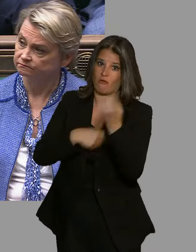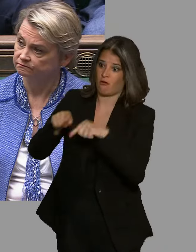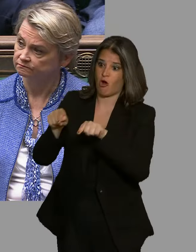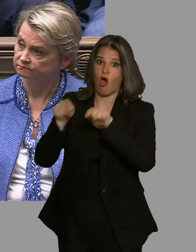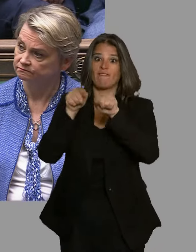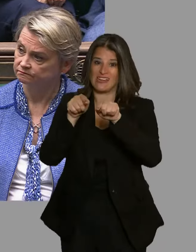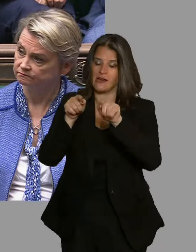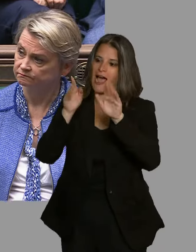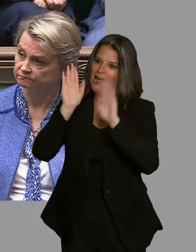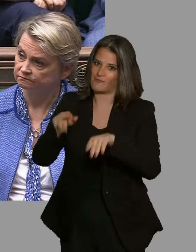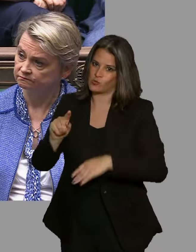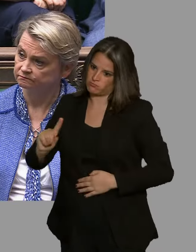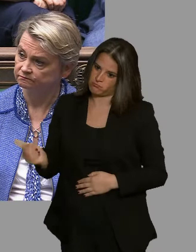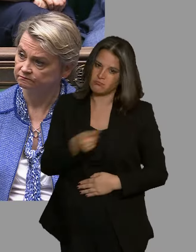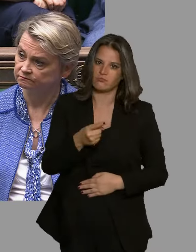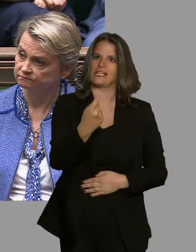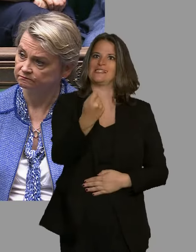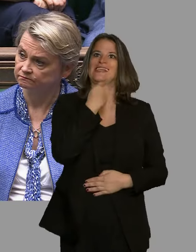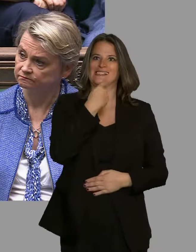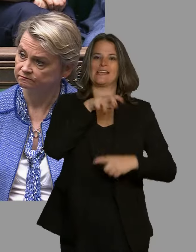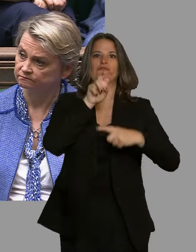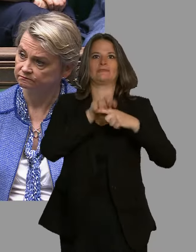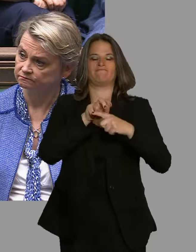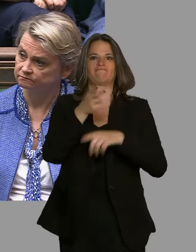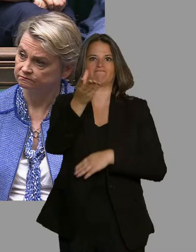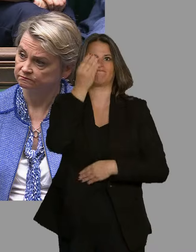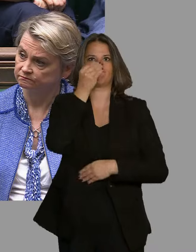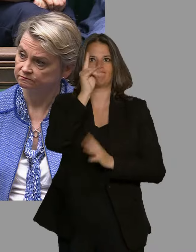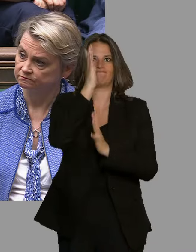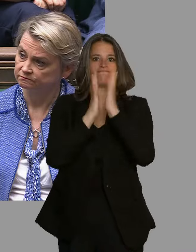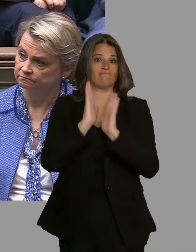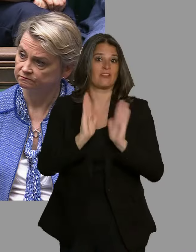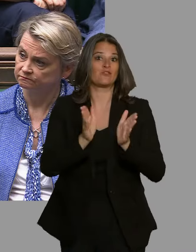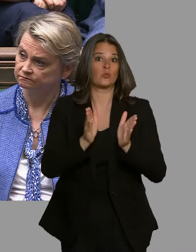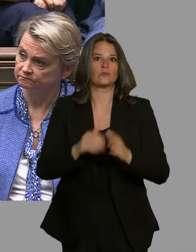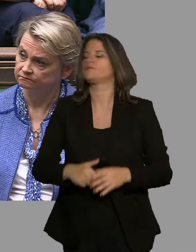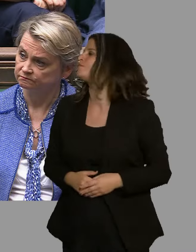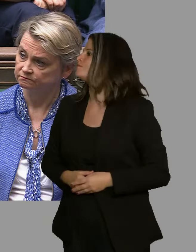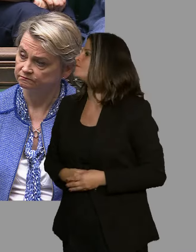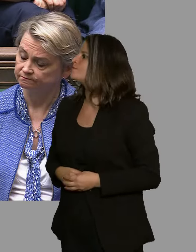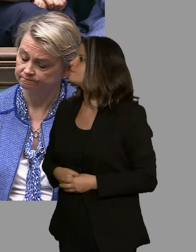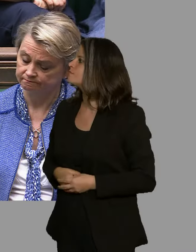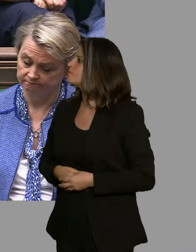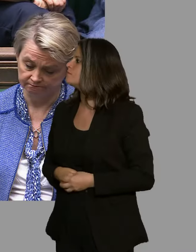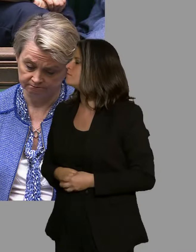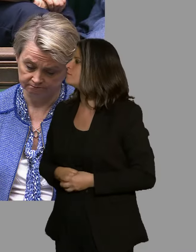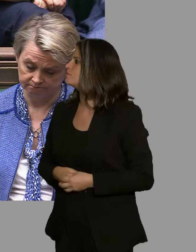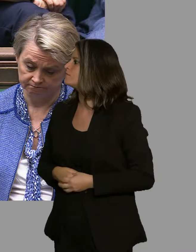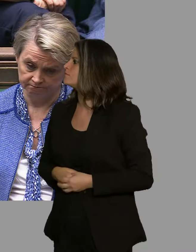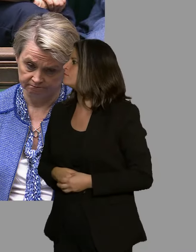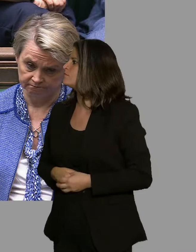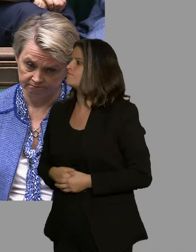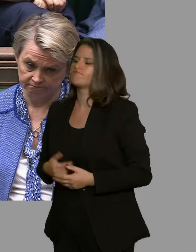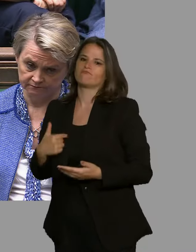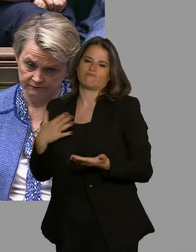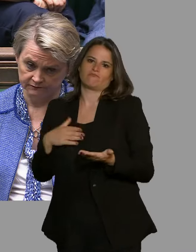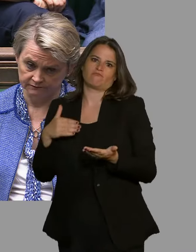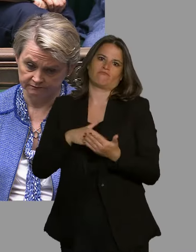on this afternoon, for having the incredible courage to push for that change, notwithstanding the